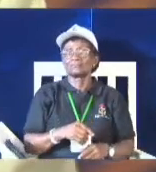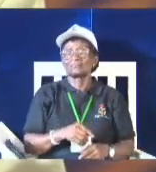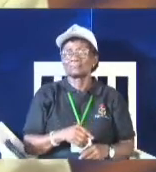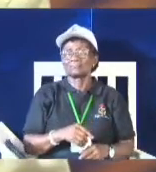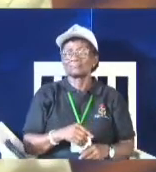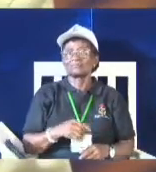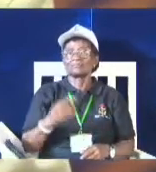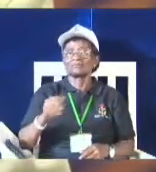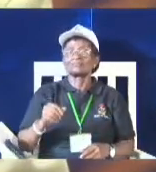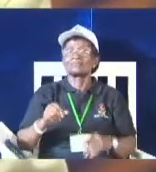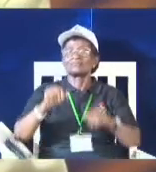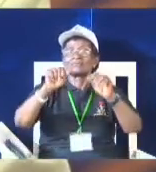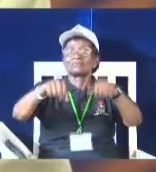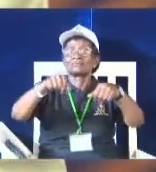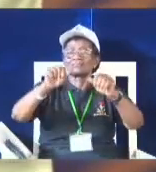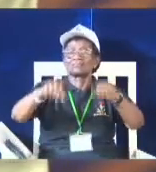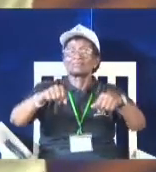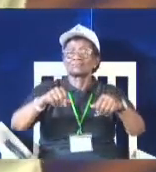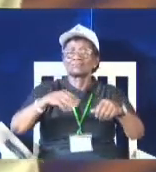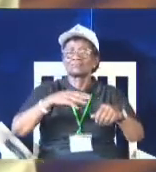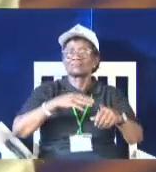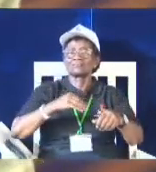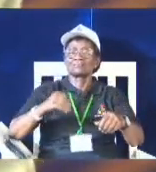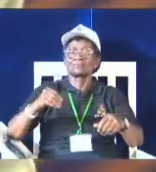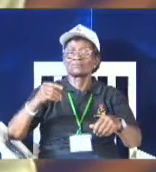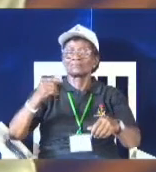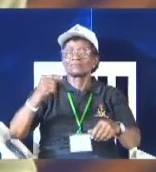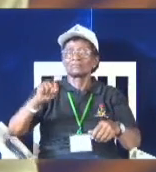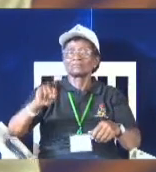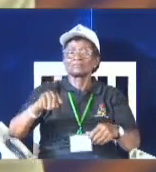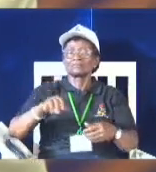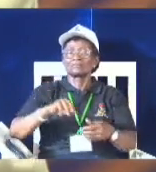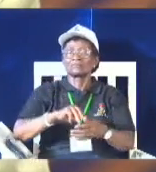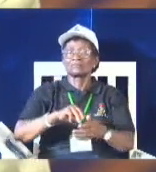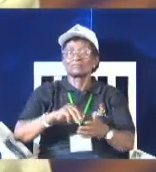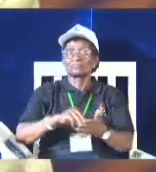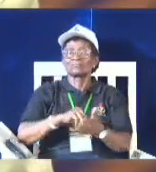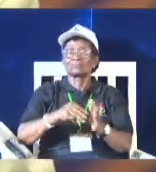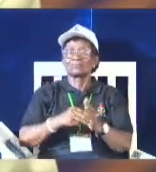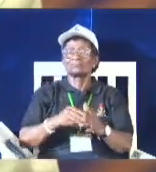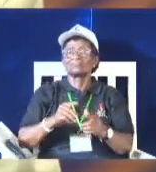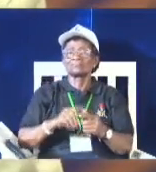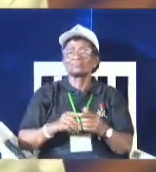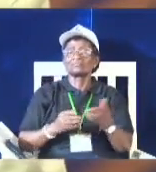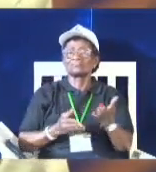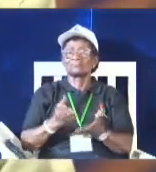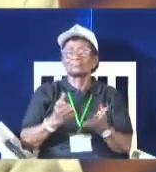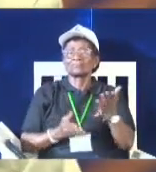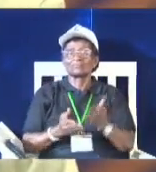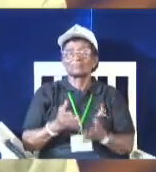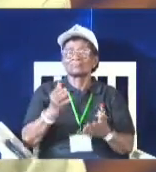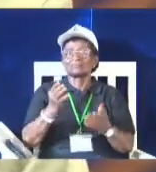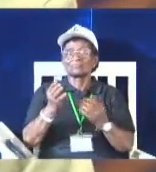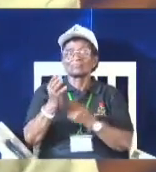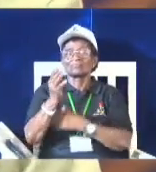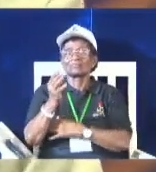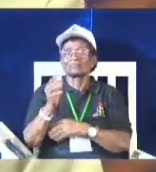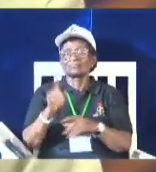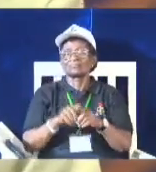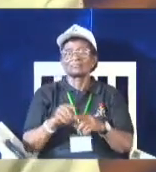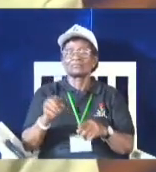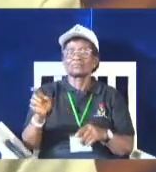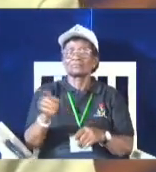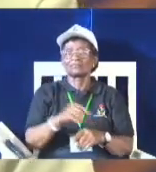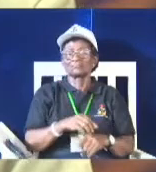the ability and the means to serve God as you wish.